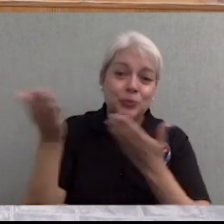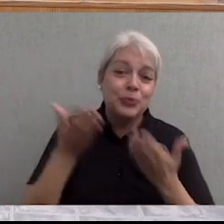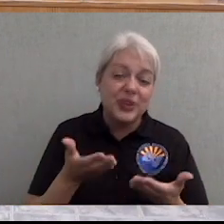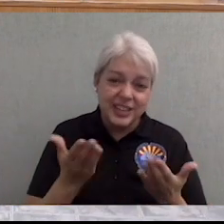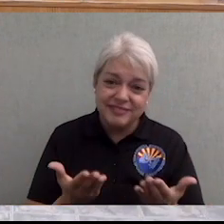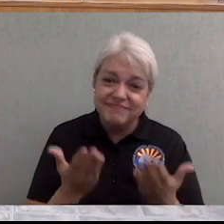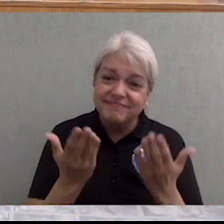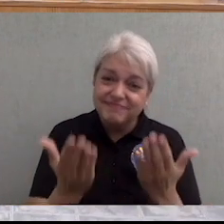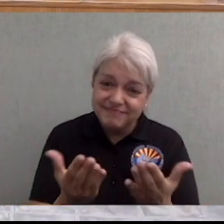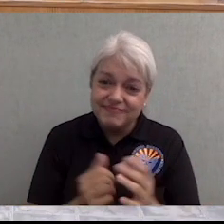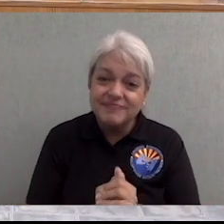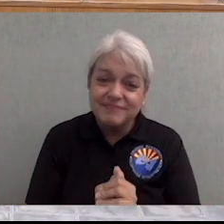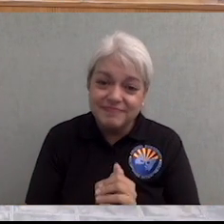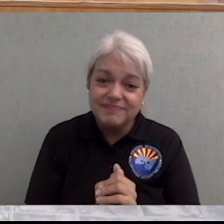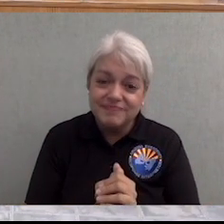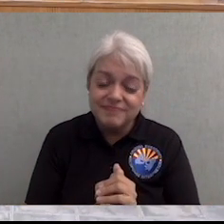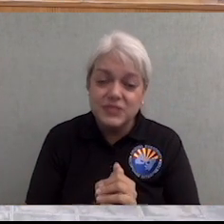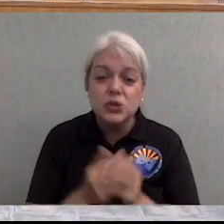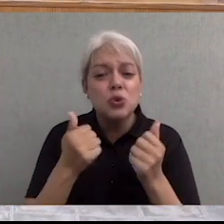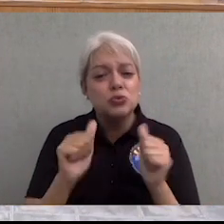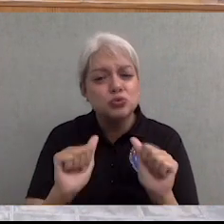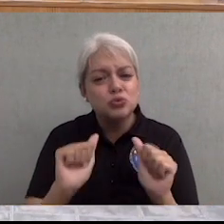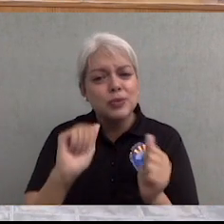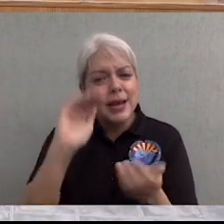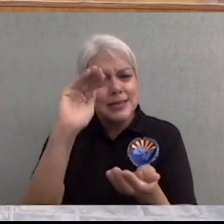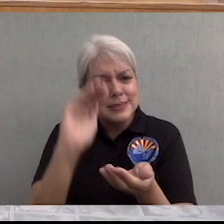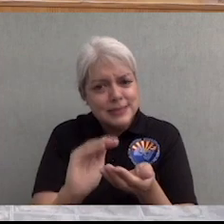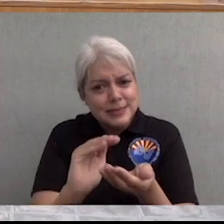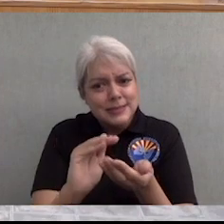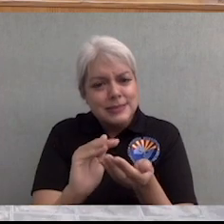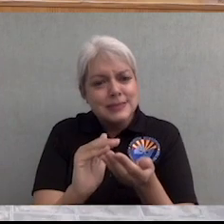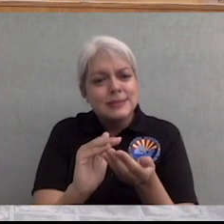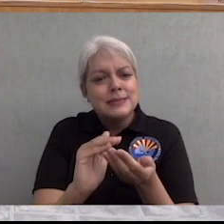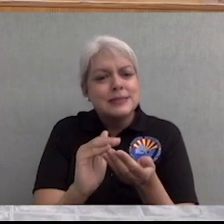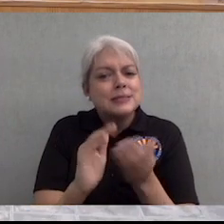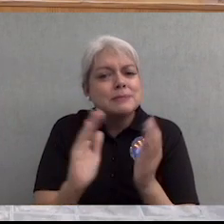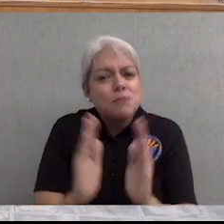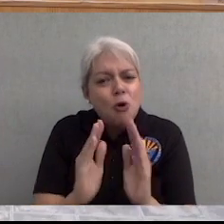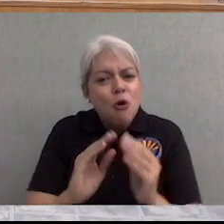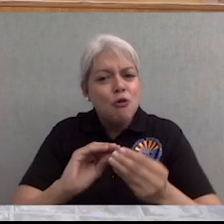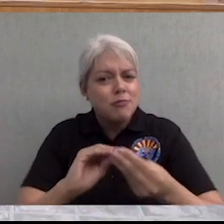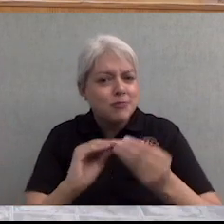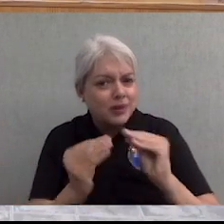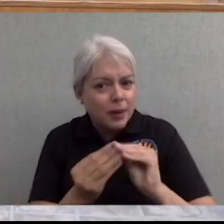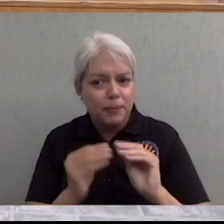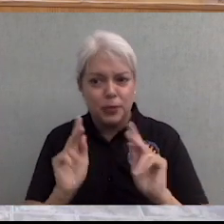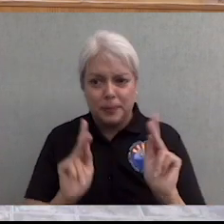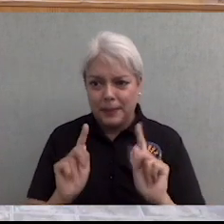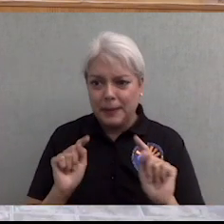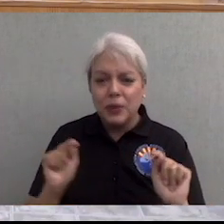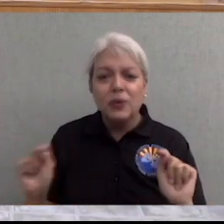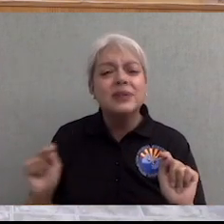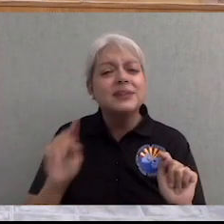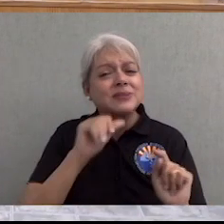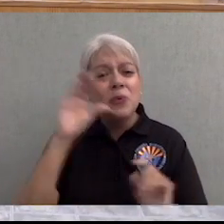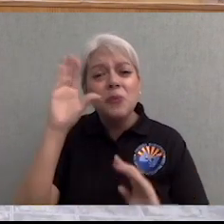as minimal as possible with immediate family members. There will be other Thanksgivings, and we want to just